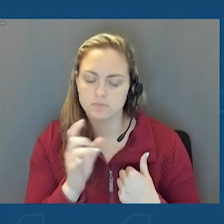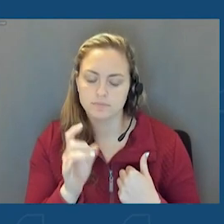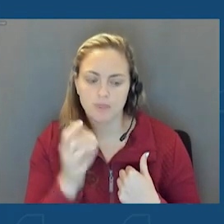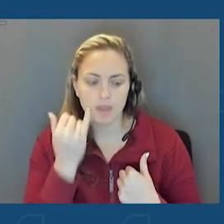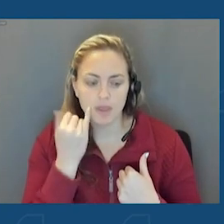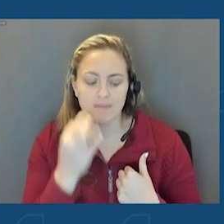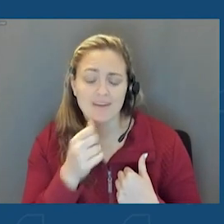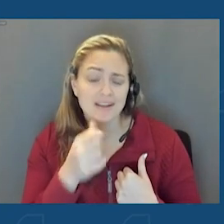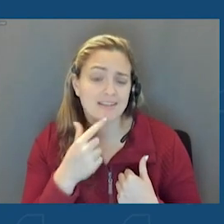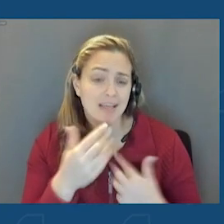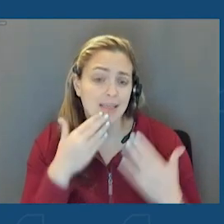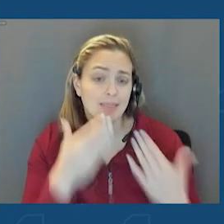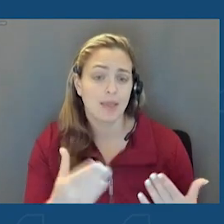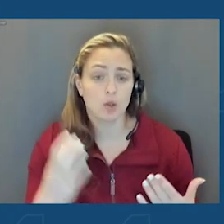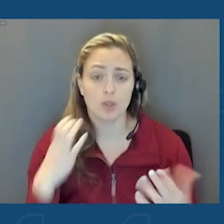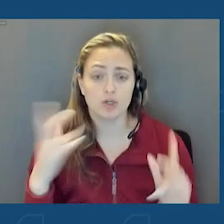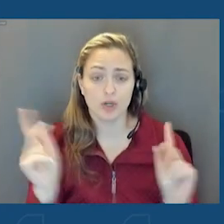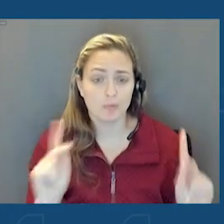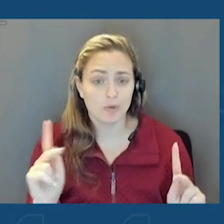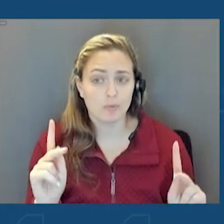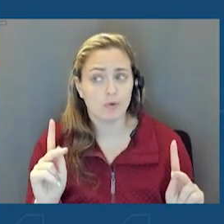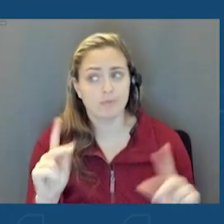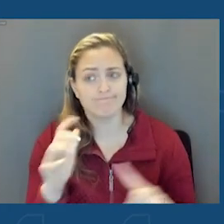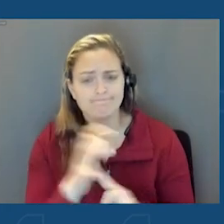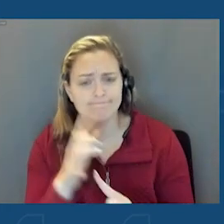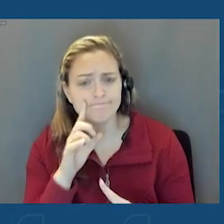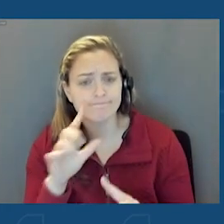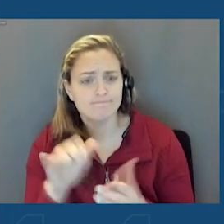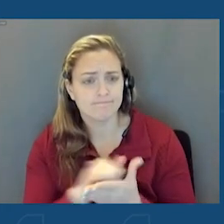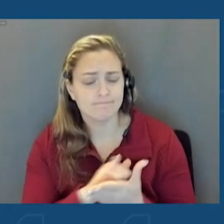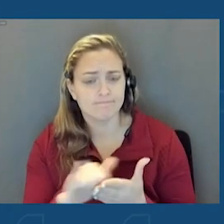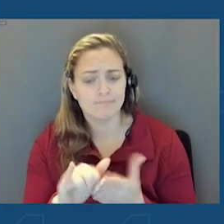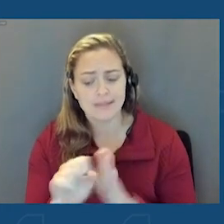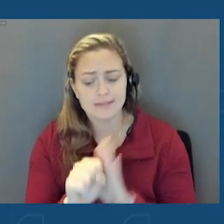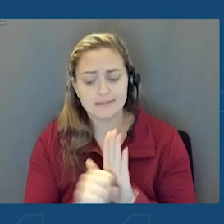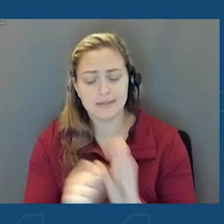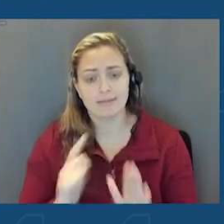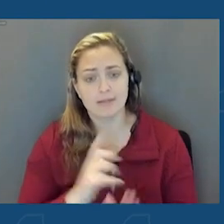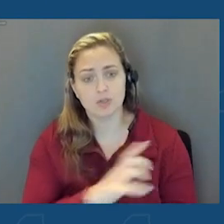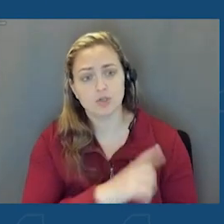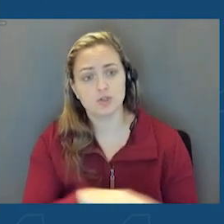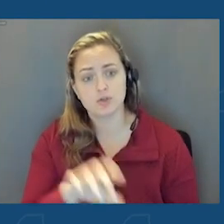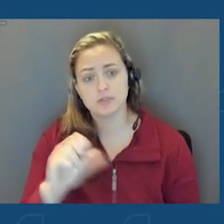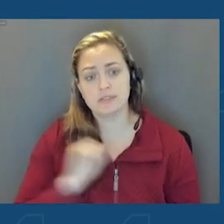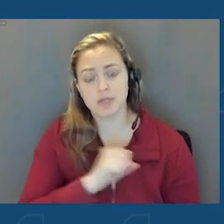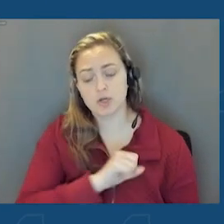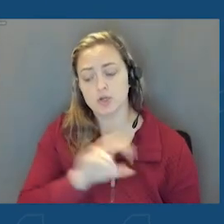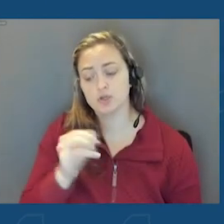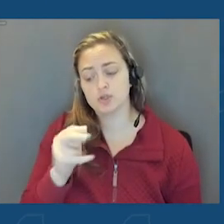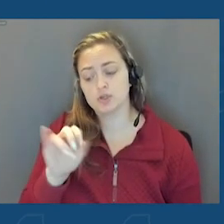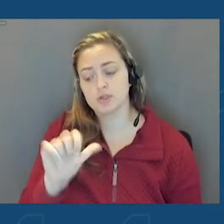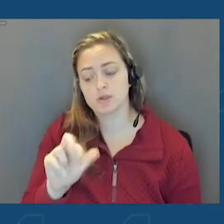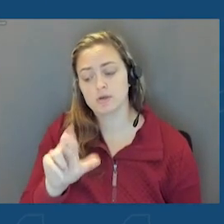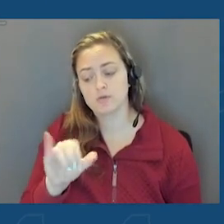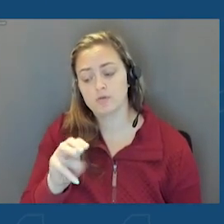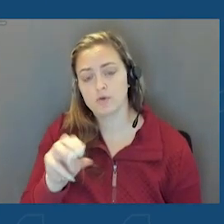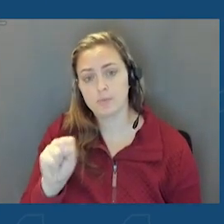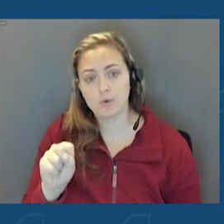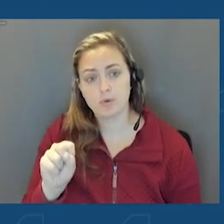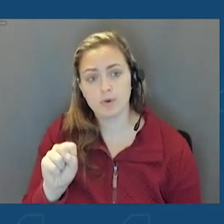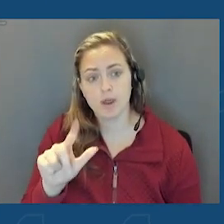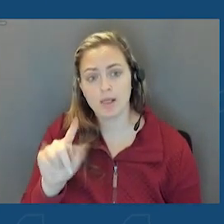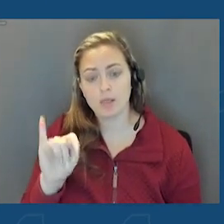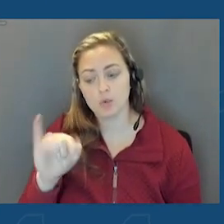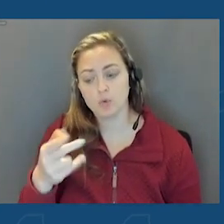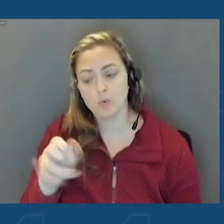chairs, the champions also on the state legislature, Senator Jessica Ramos and Assemblymember Antonio Jones. Give it up for